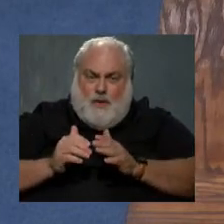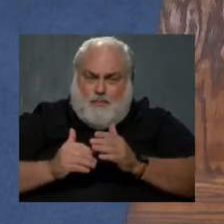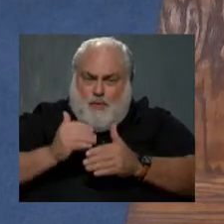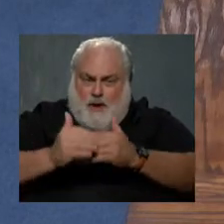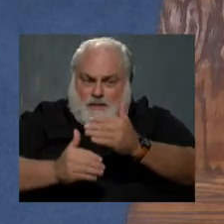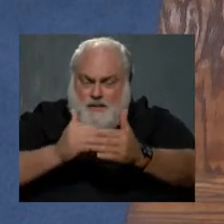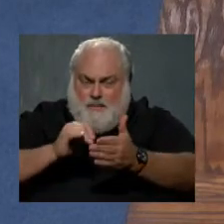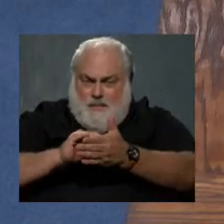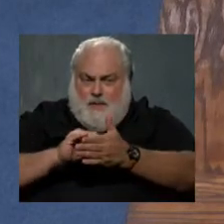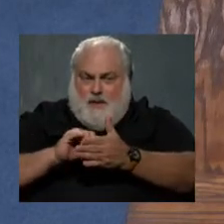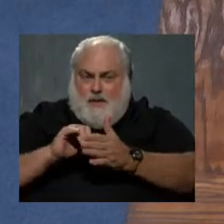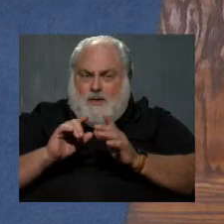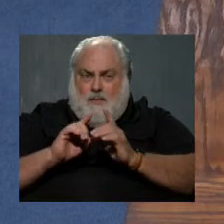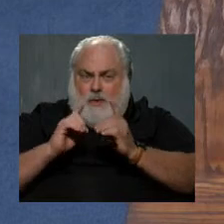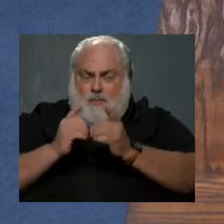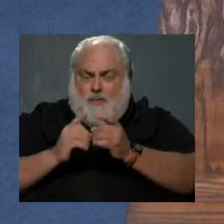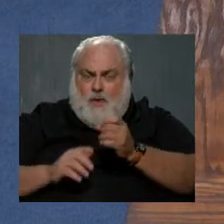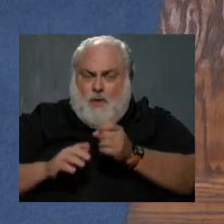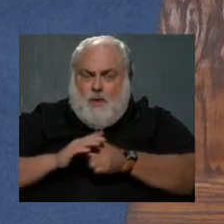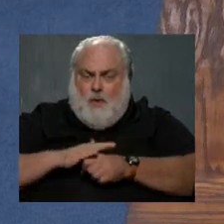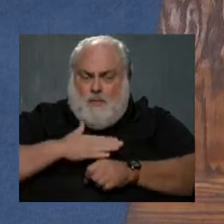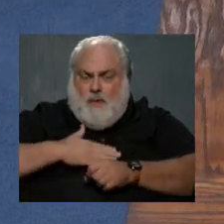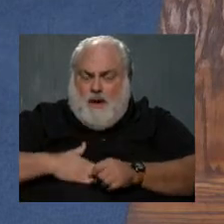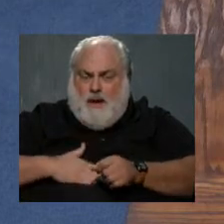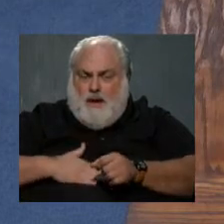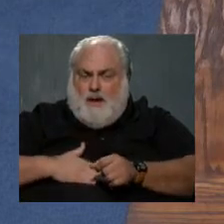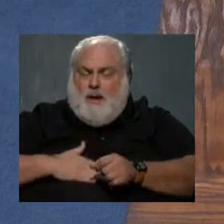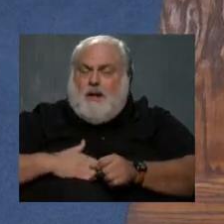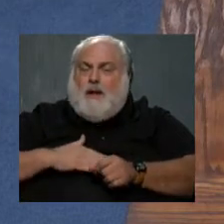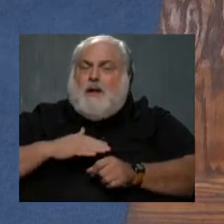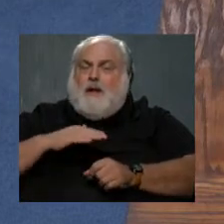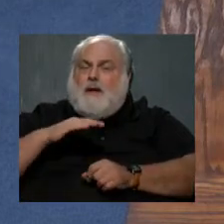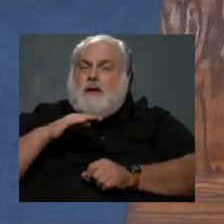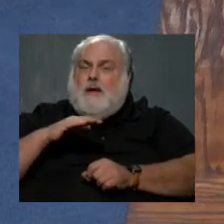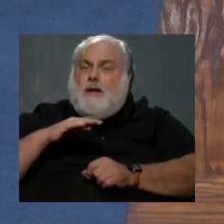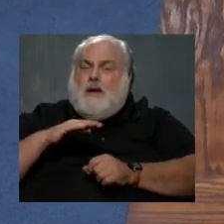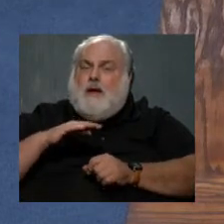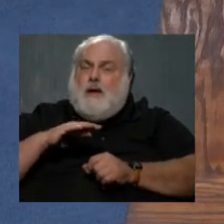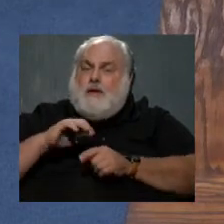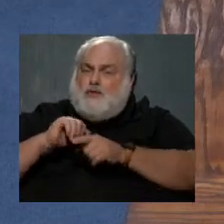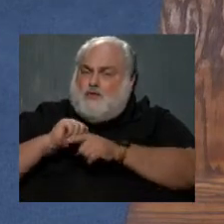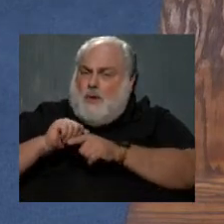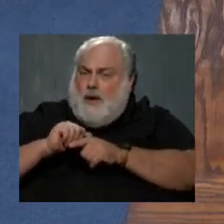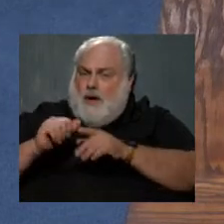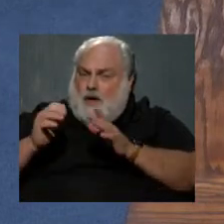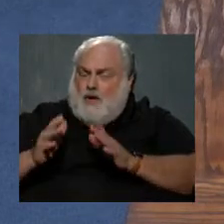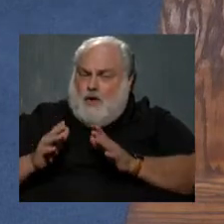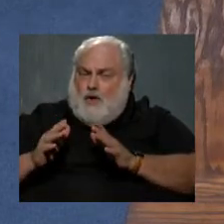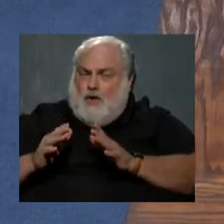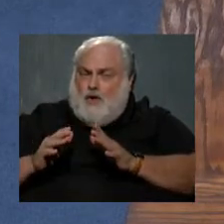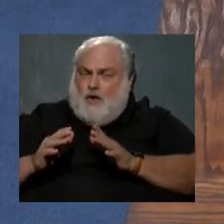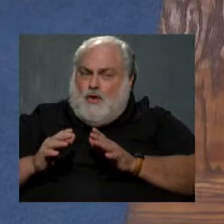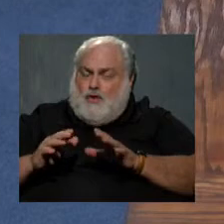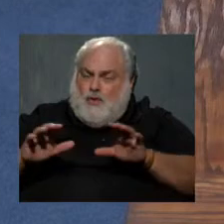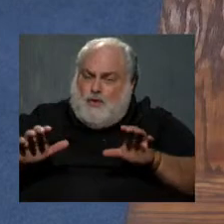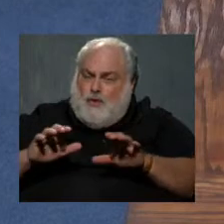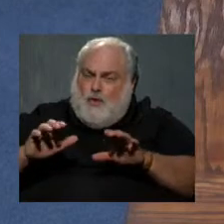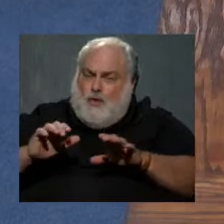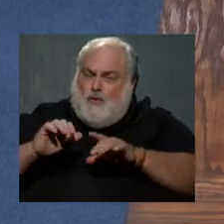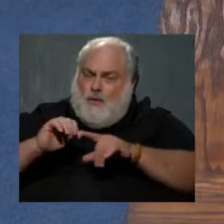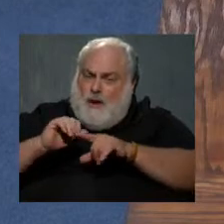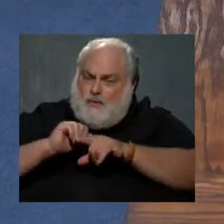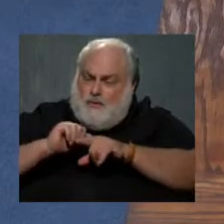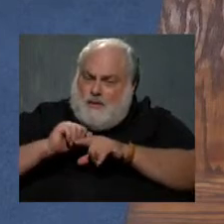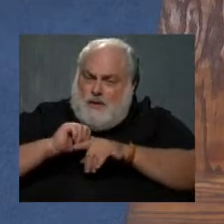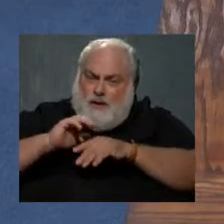those departments. The whole body simulator is a rugged and realistic full body trainer that is purpose built for field exercises in